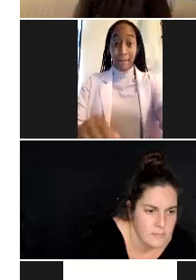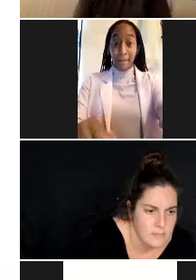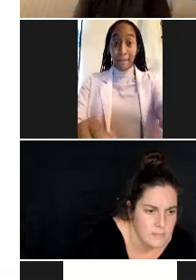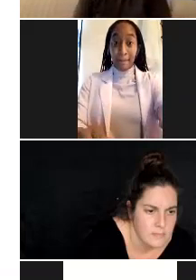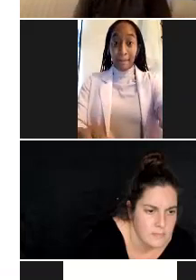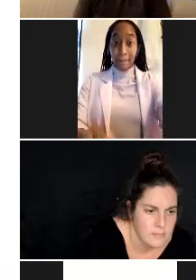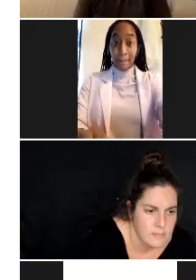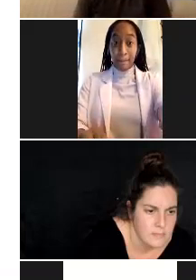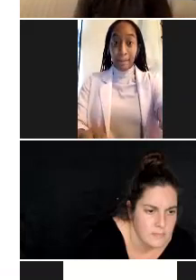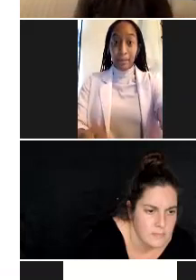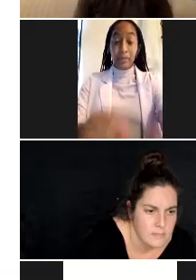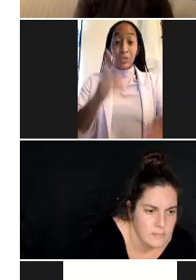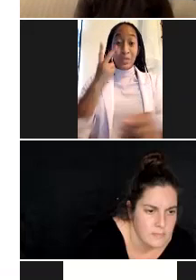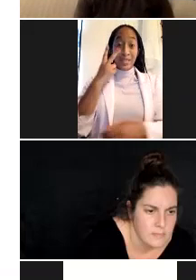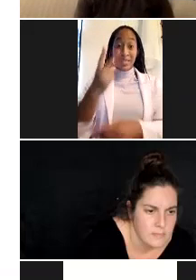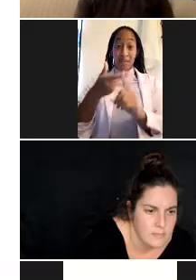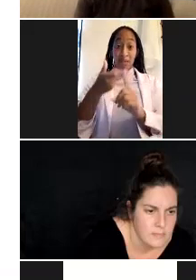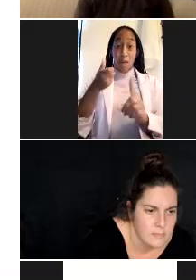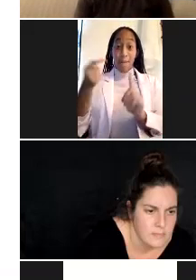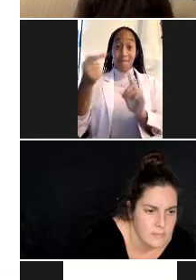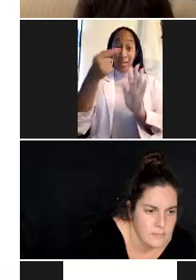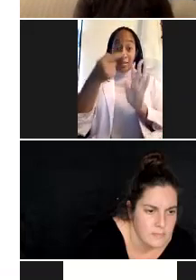and you can see from this, the bulk of this